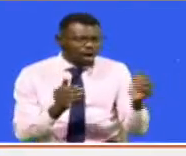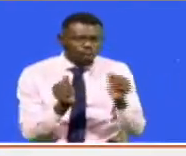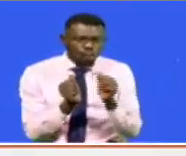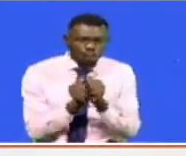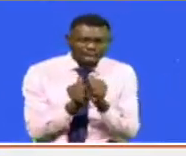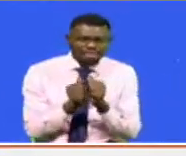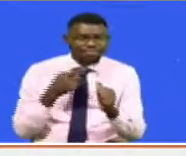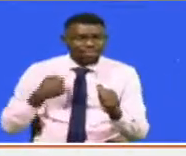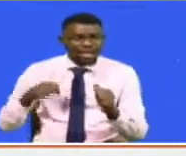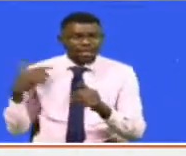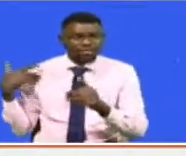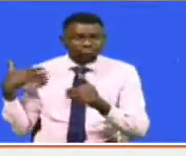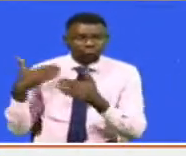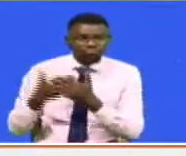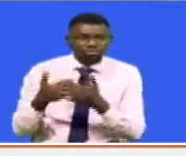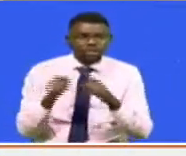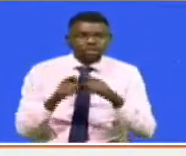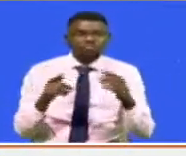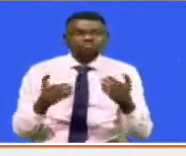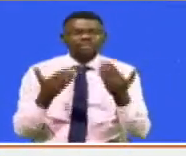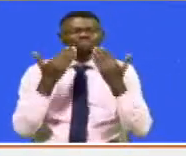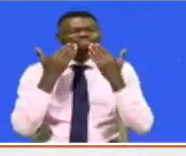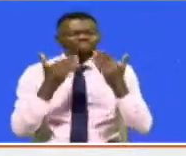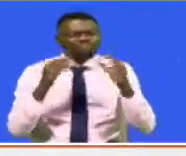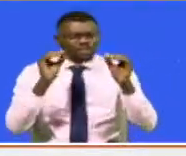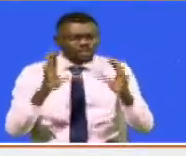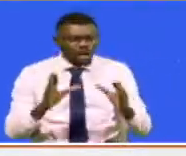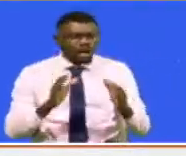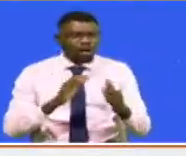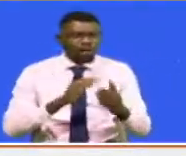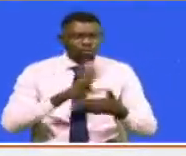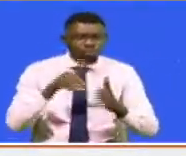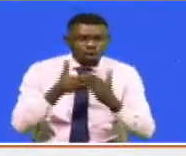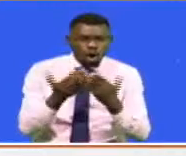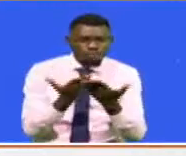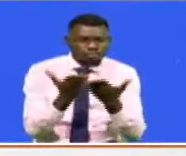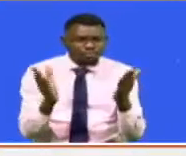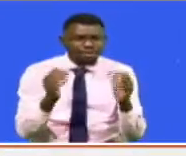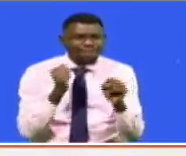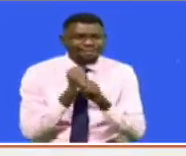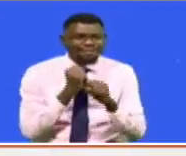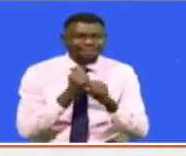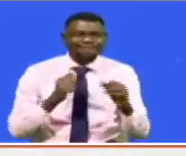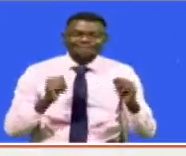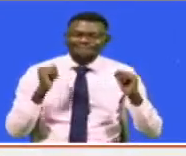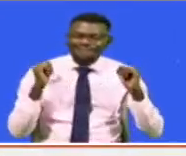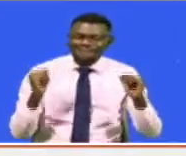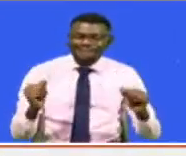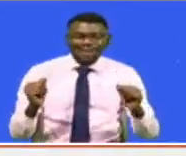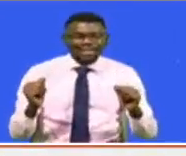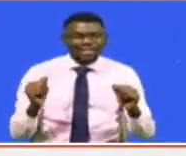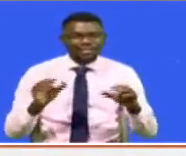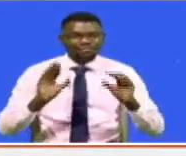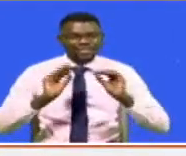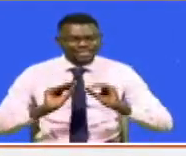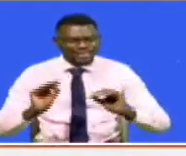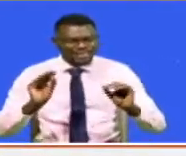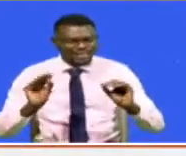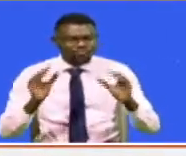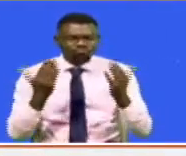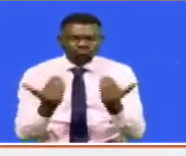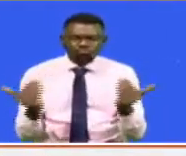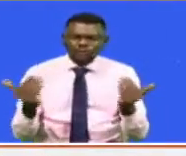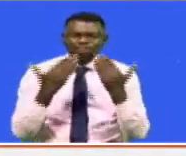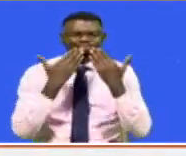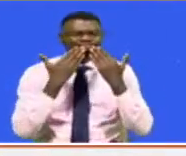through all this time. Nashukuru walimu wote wa hii shule wameweza kujitahidi kufunza watoto wetu.